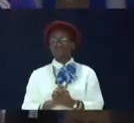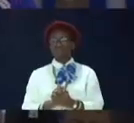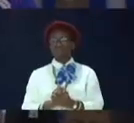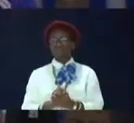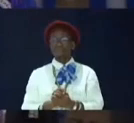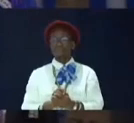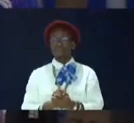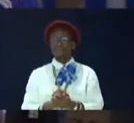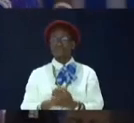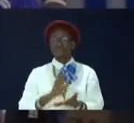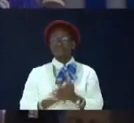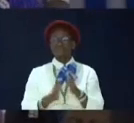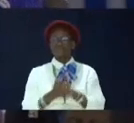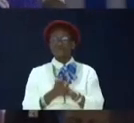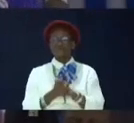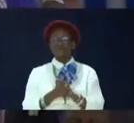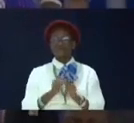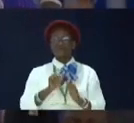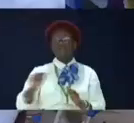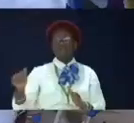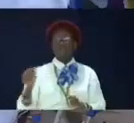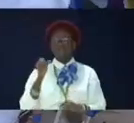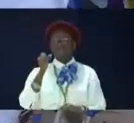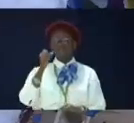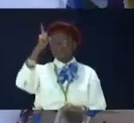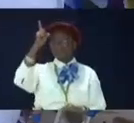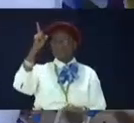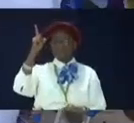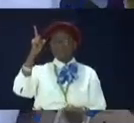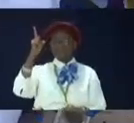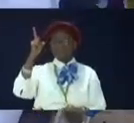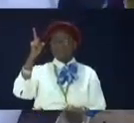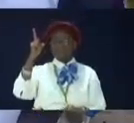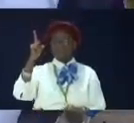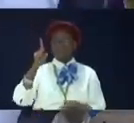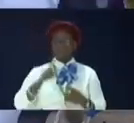Become a surprise to the doctor right now.